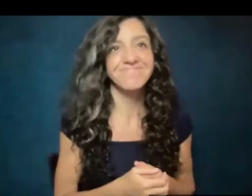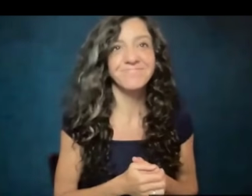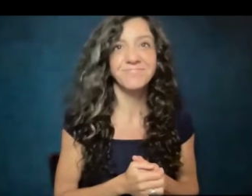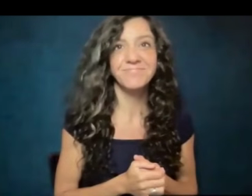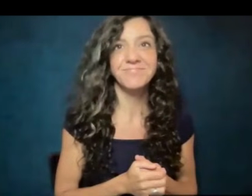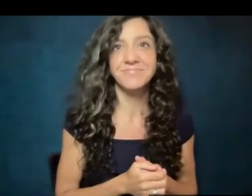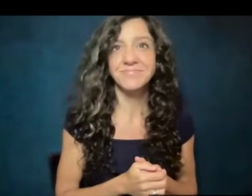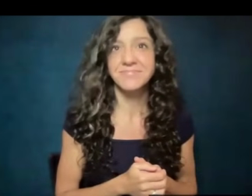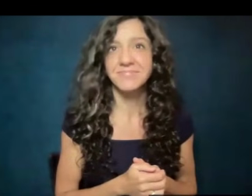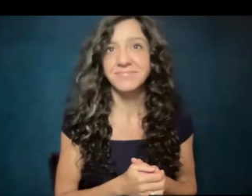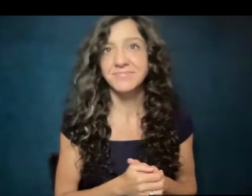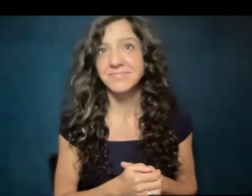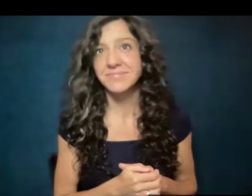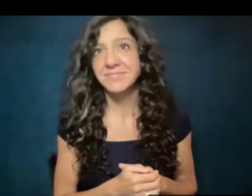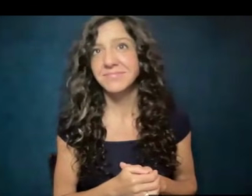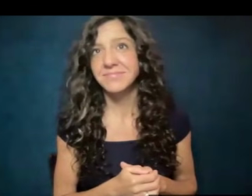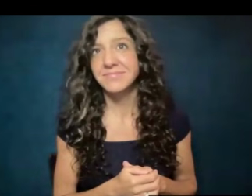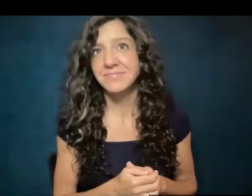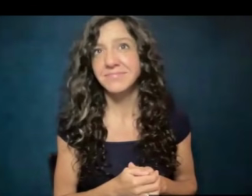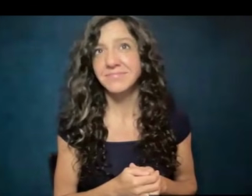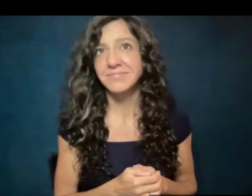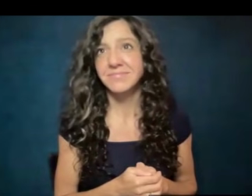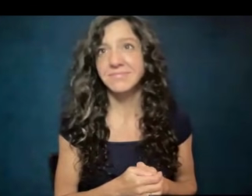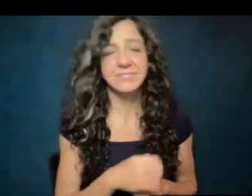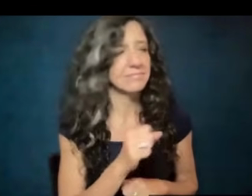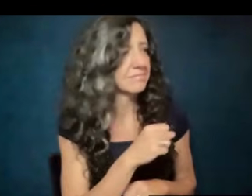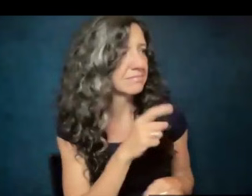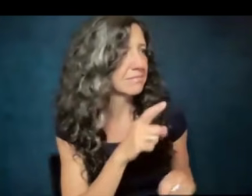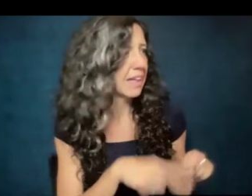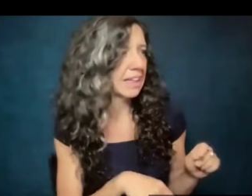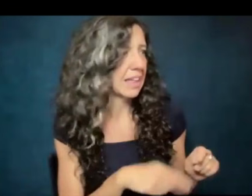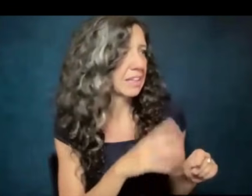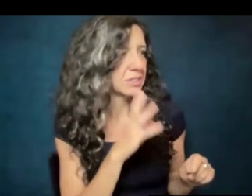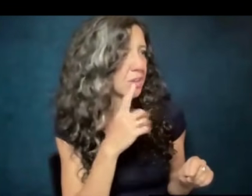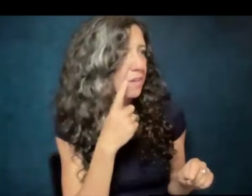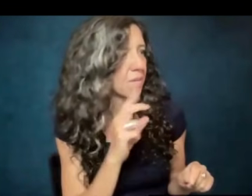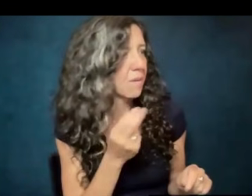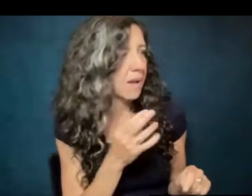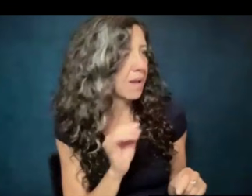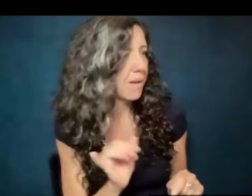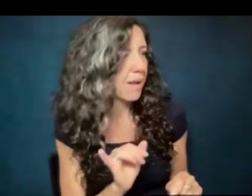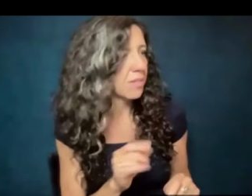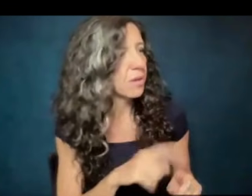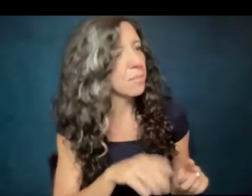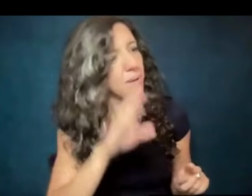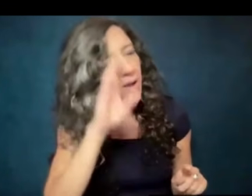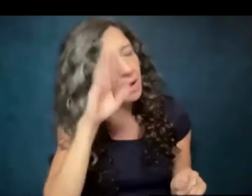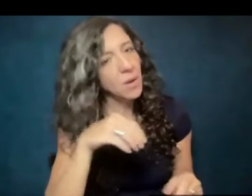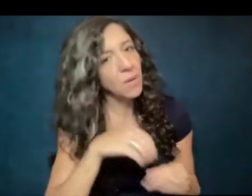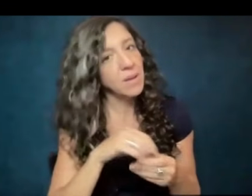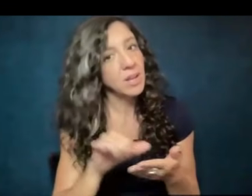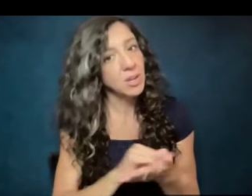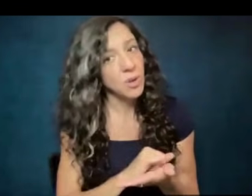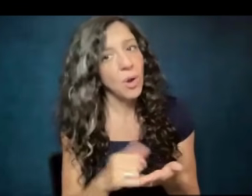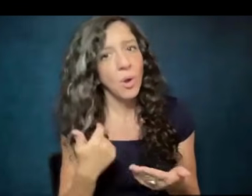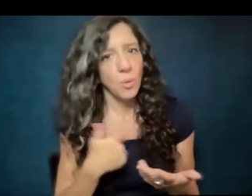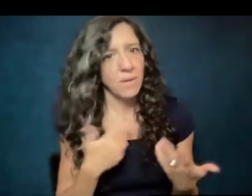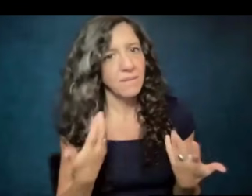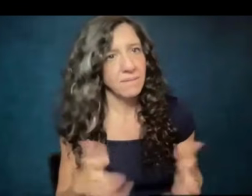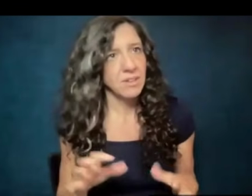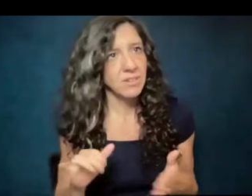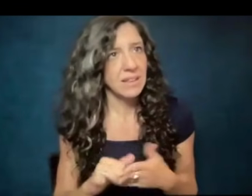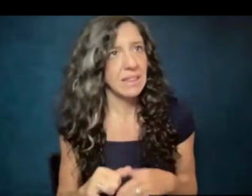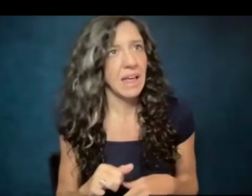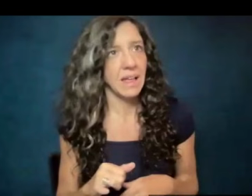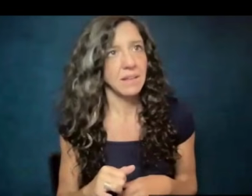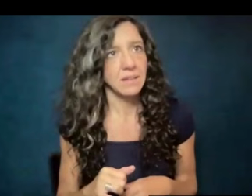statement. I can't speak for Ohio either, but I know in New Oh, York, we have done things like that.